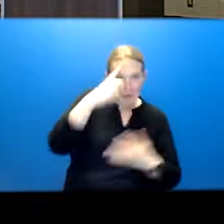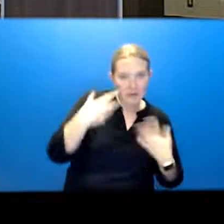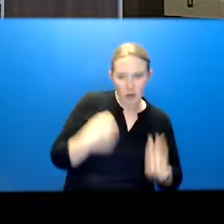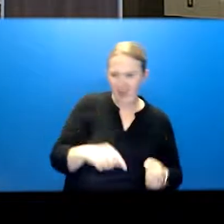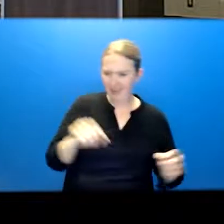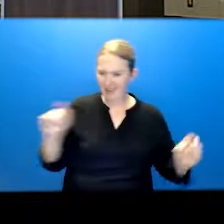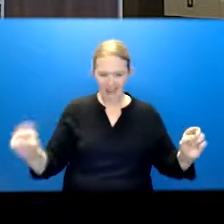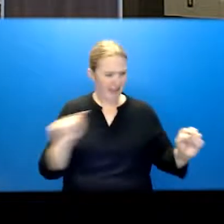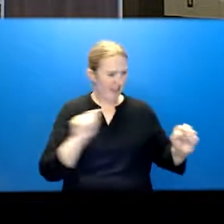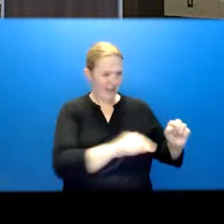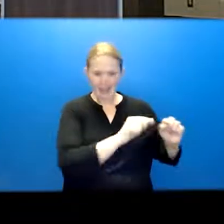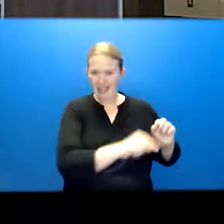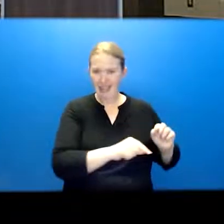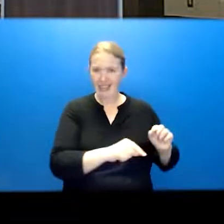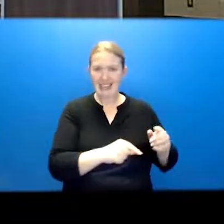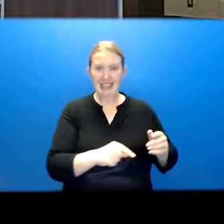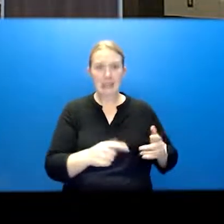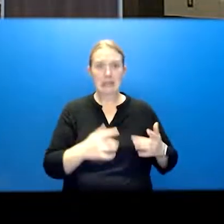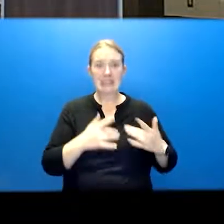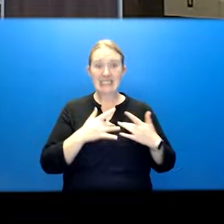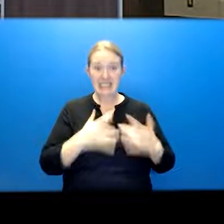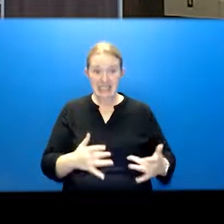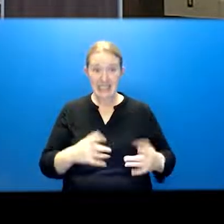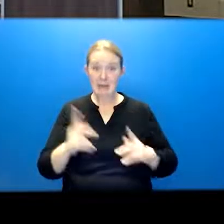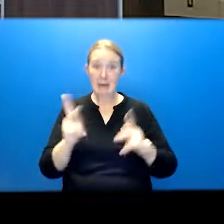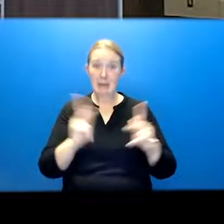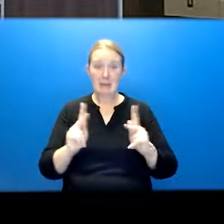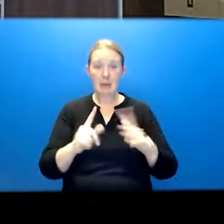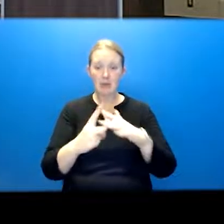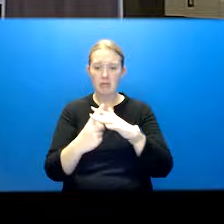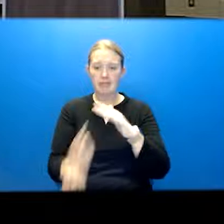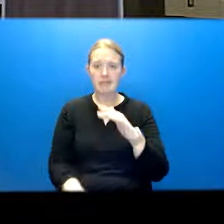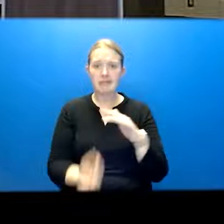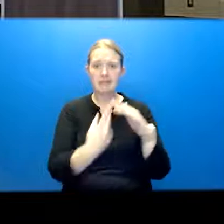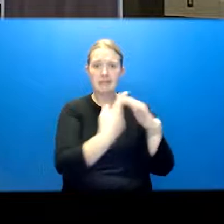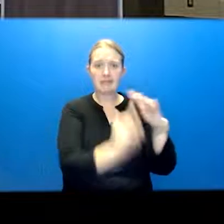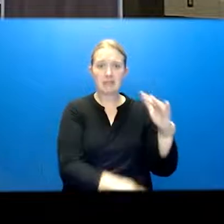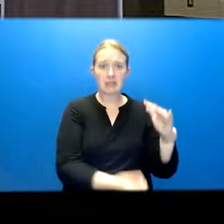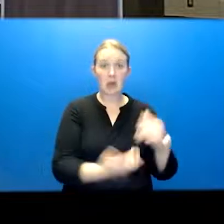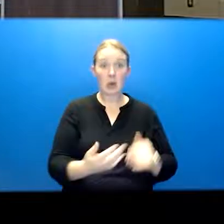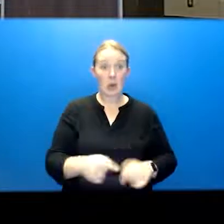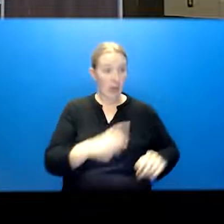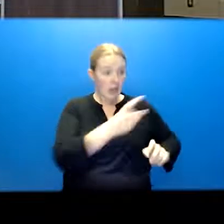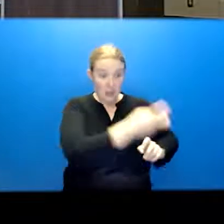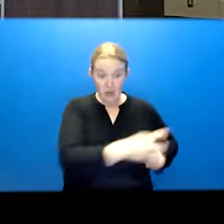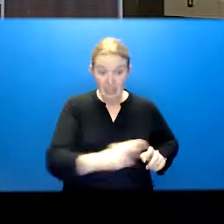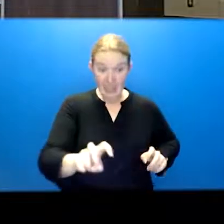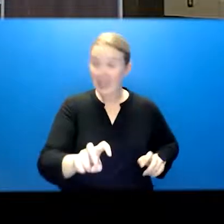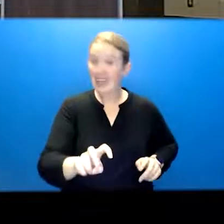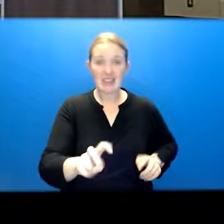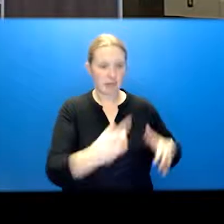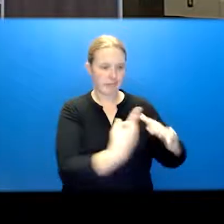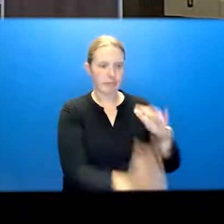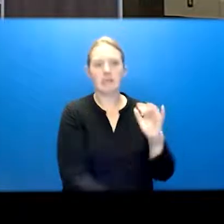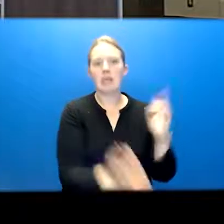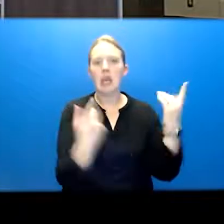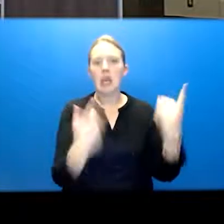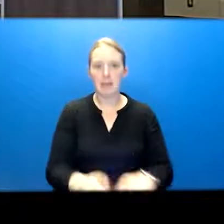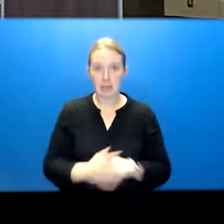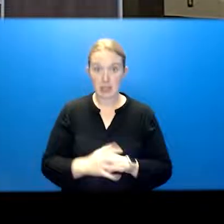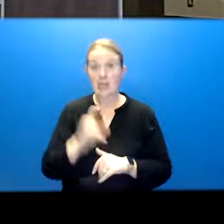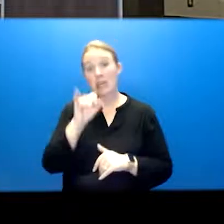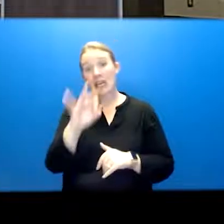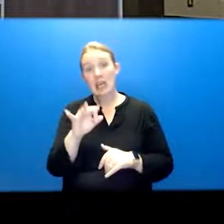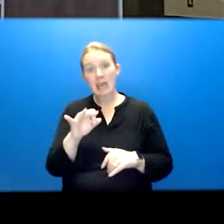these are the places where we tend to lose a lot of people as people are transitioning between care. And if there was an improved